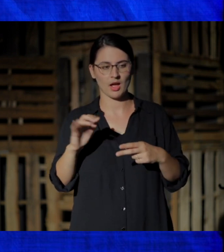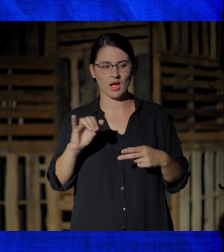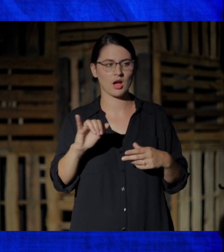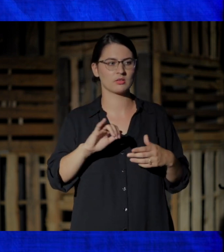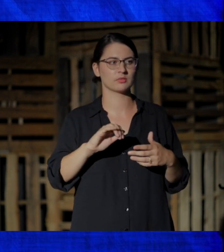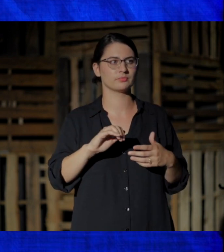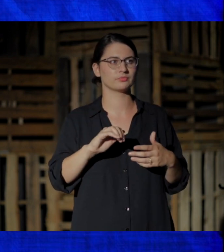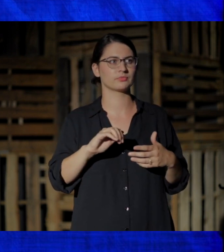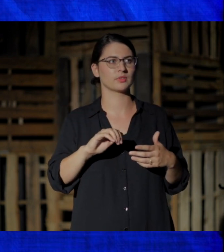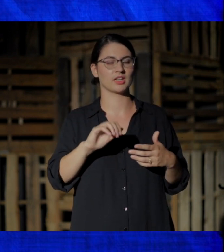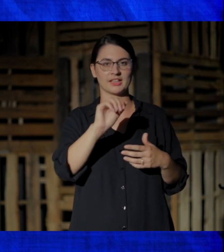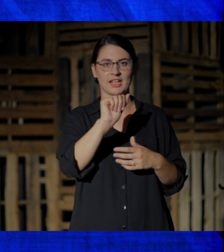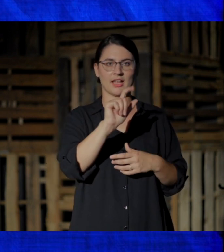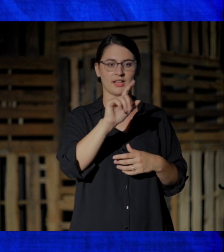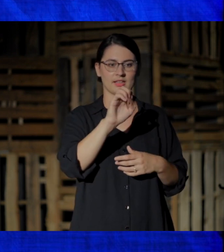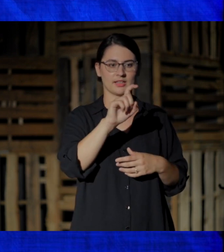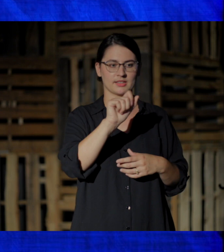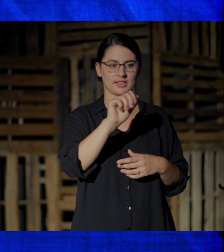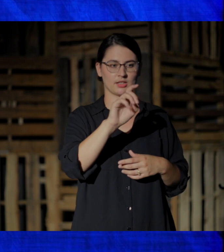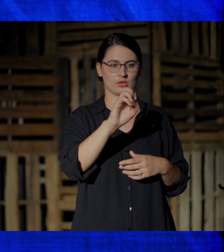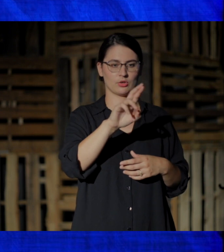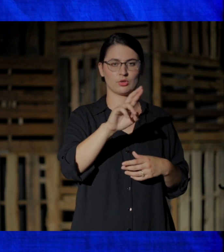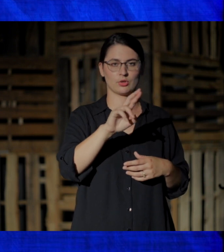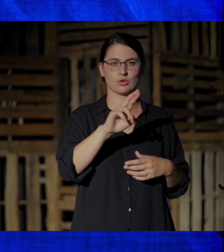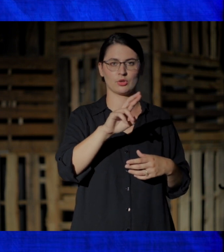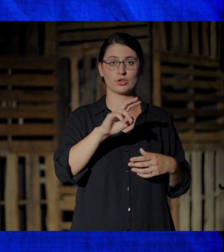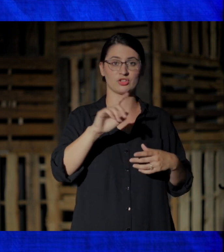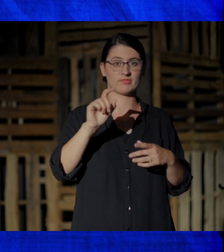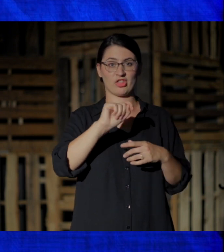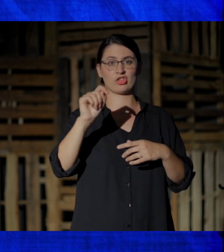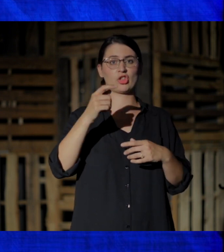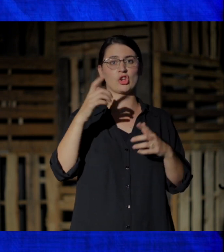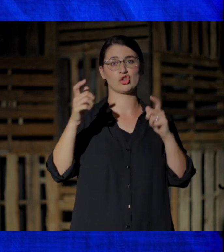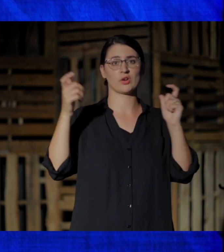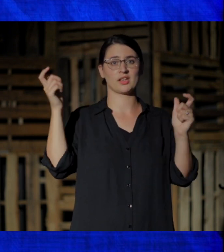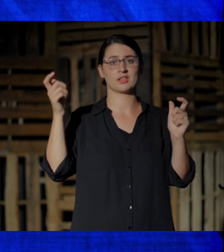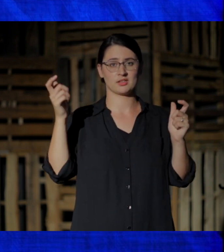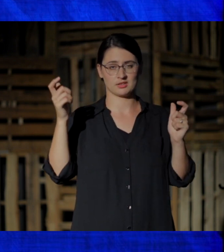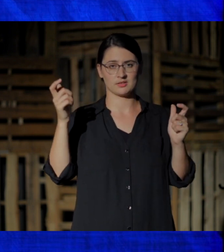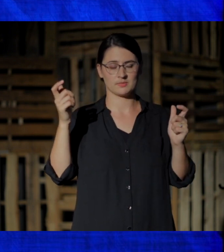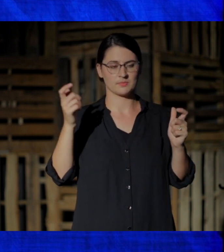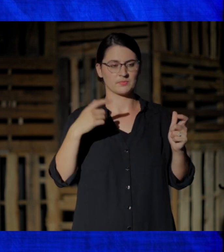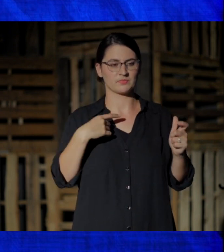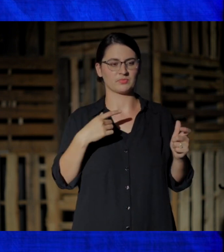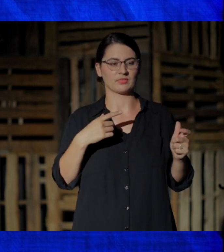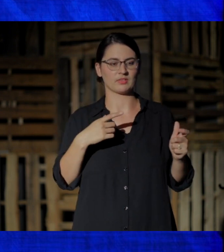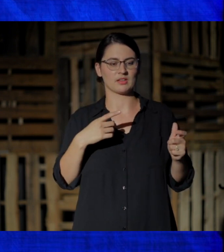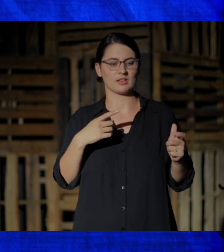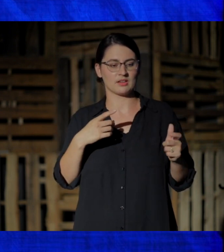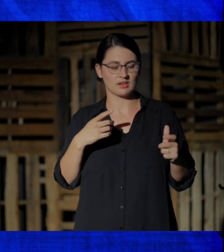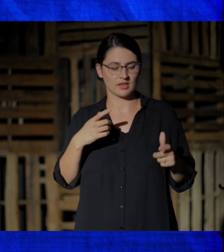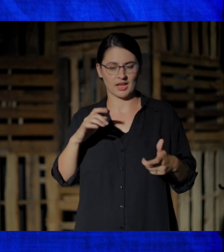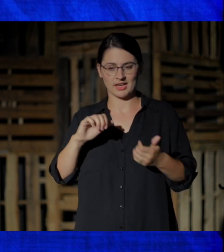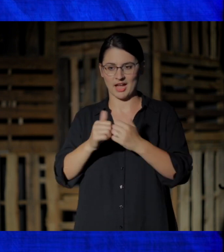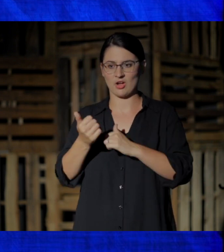city of Jerusalem. Jesus is coming to earth. It's called the second coming. All right. So